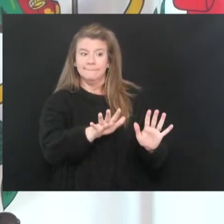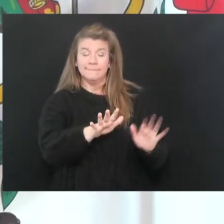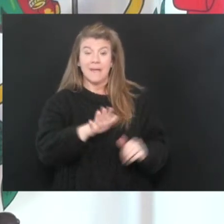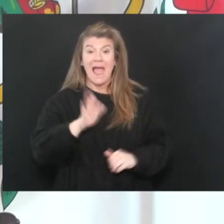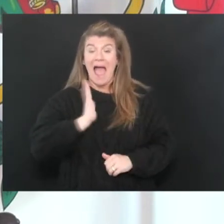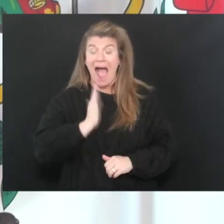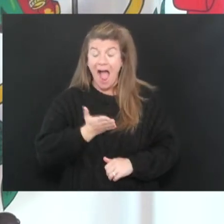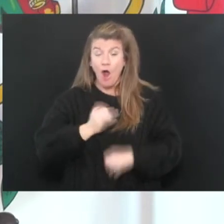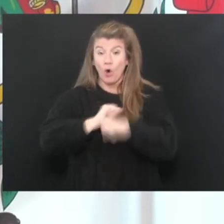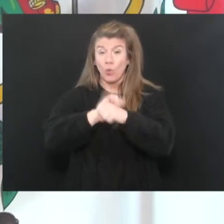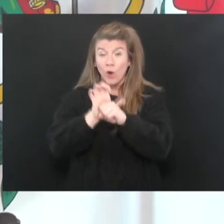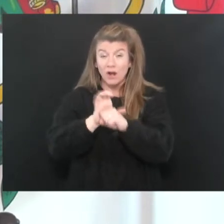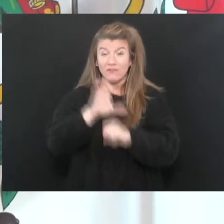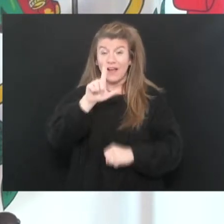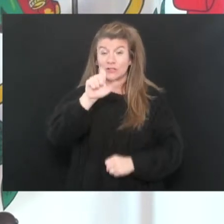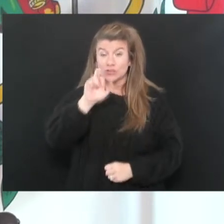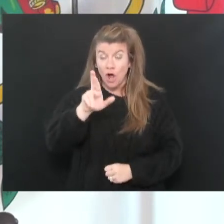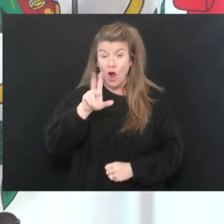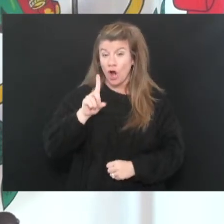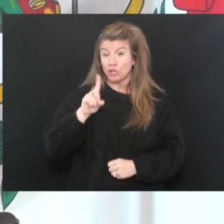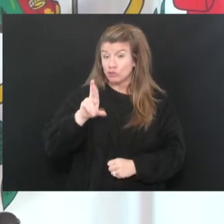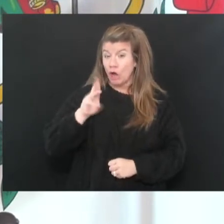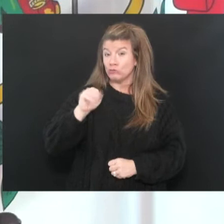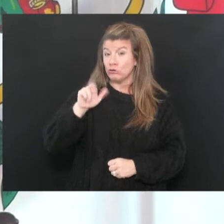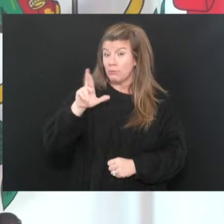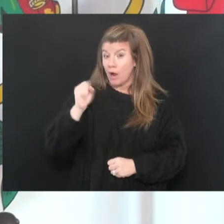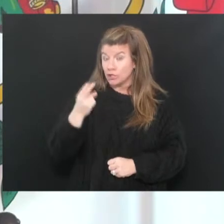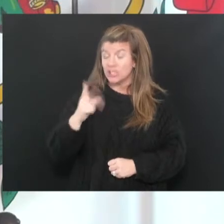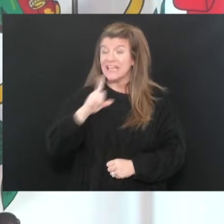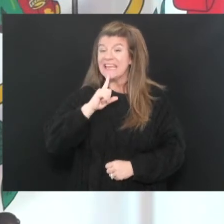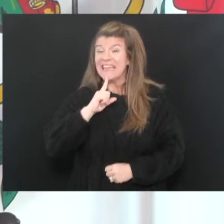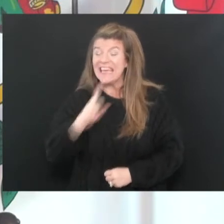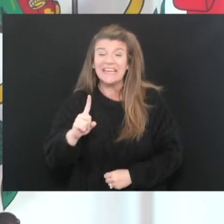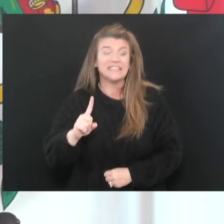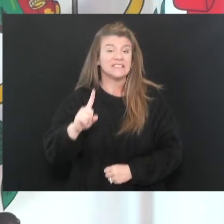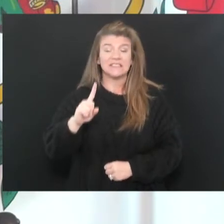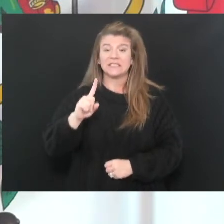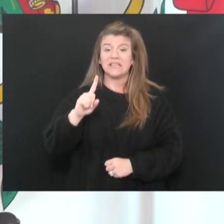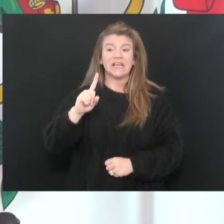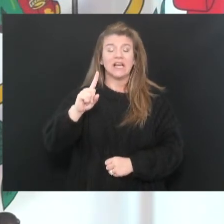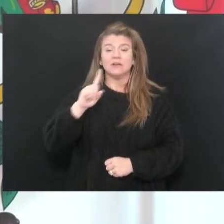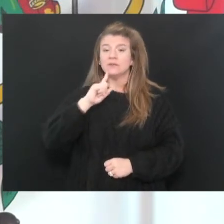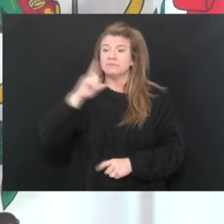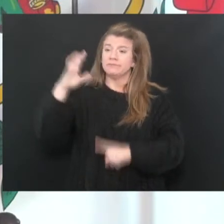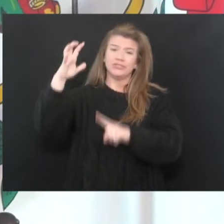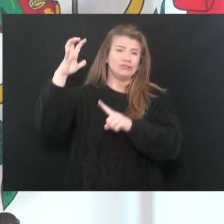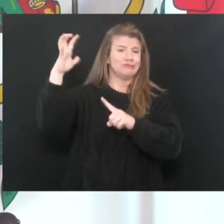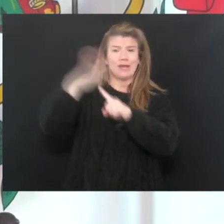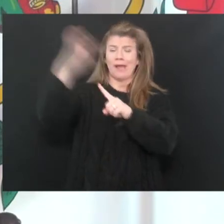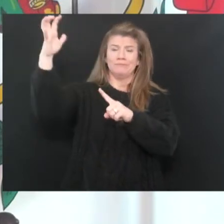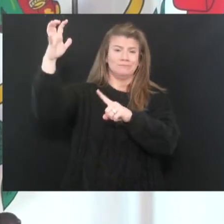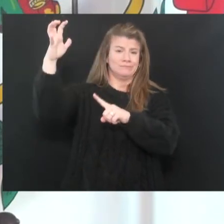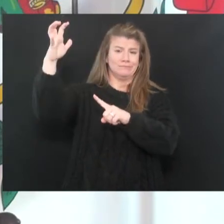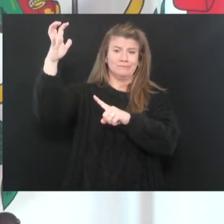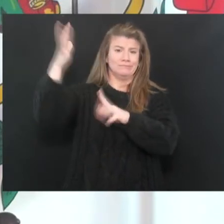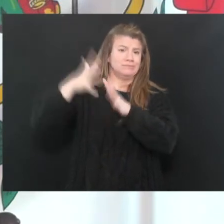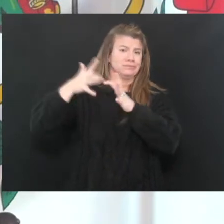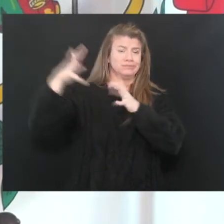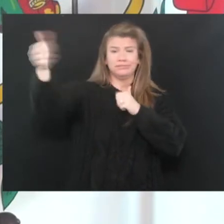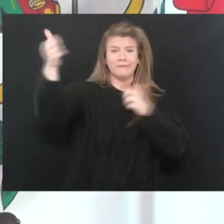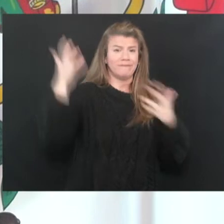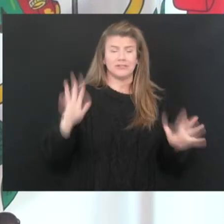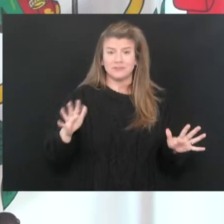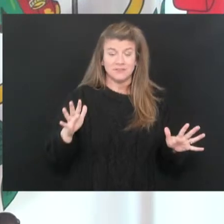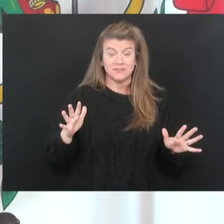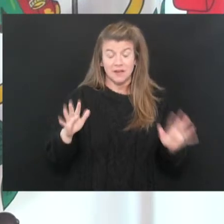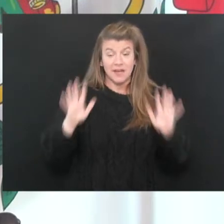coronavirus star, Dr. Marsh, is absolutely a superstar beyond belief.